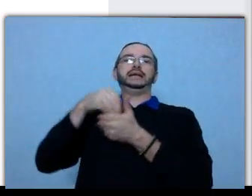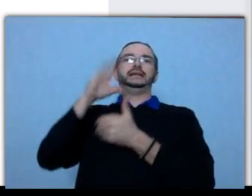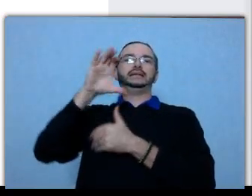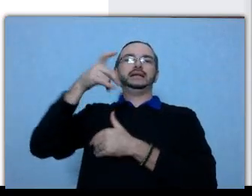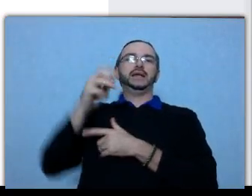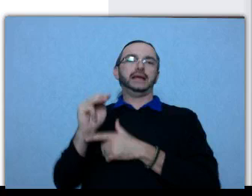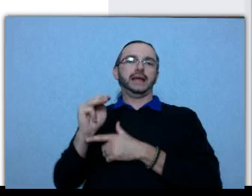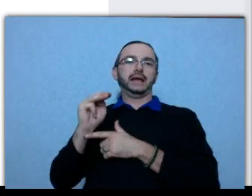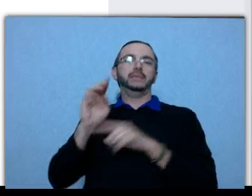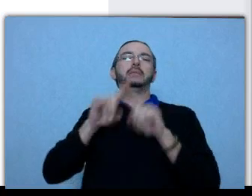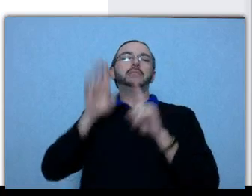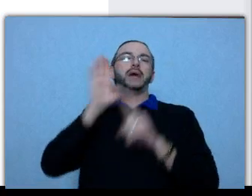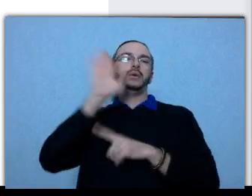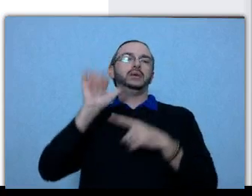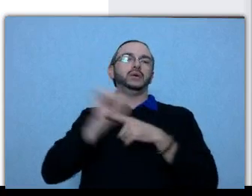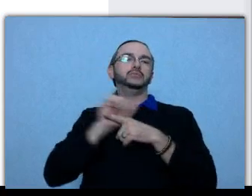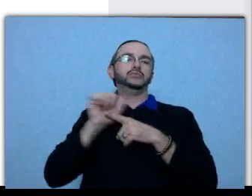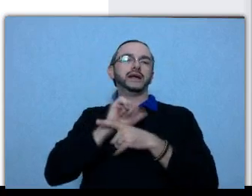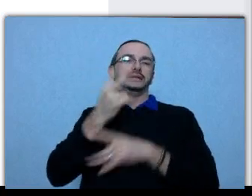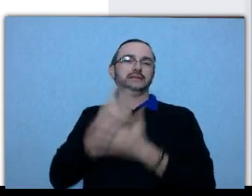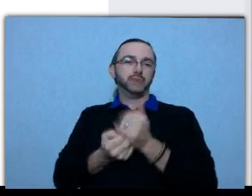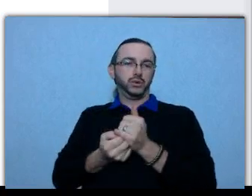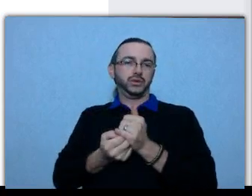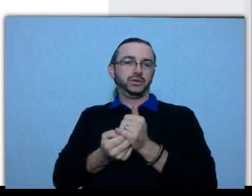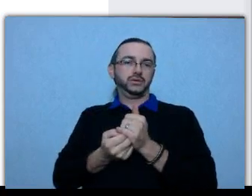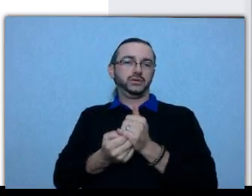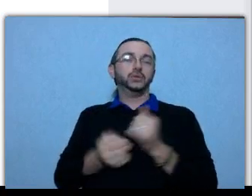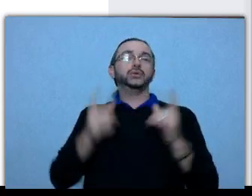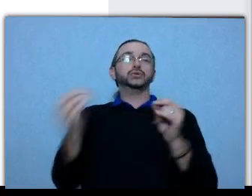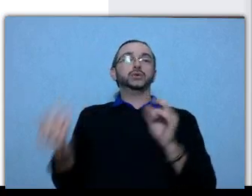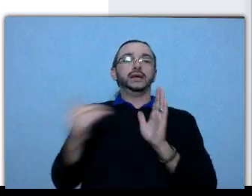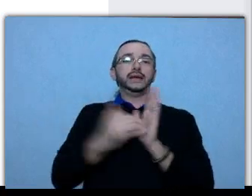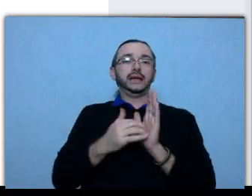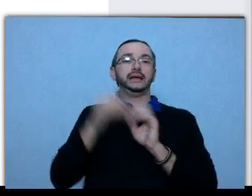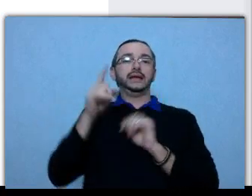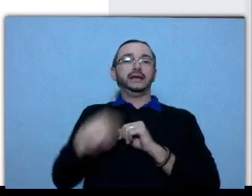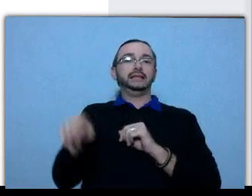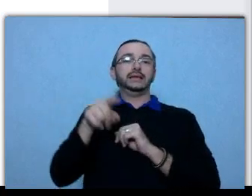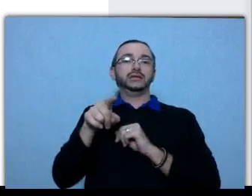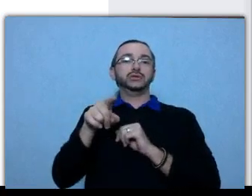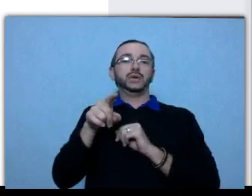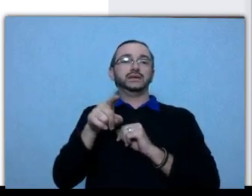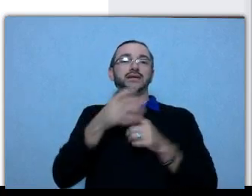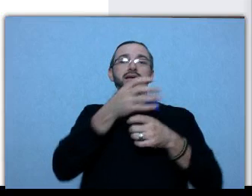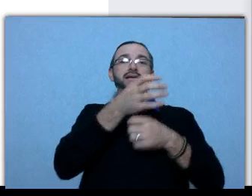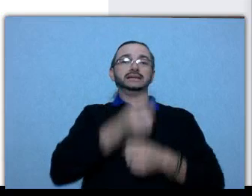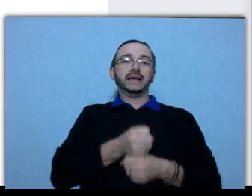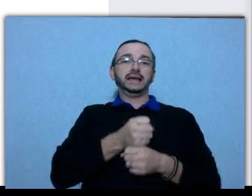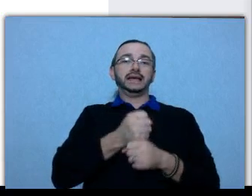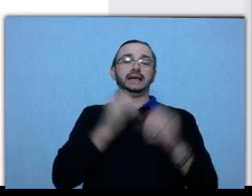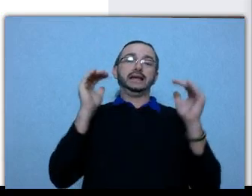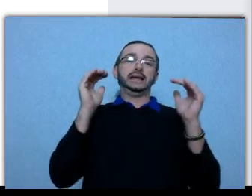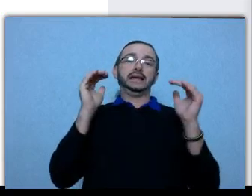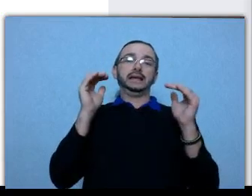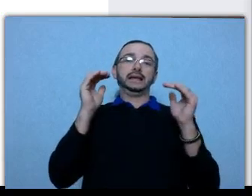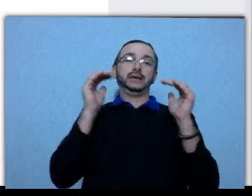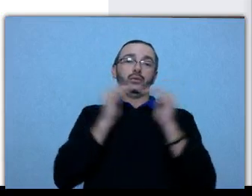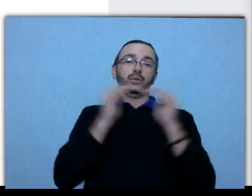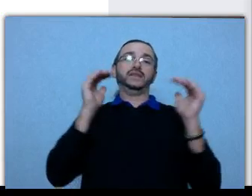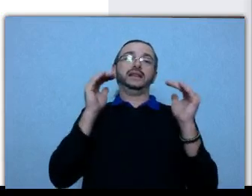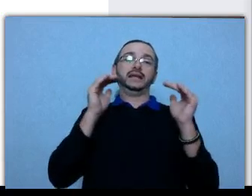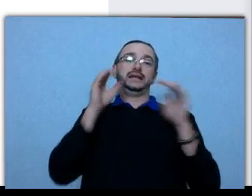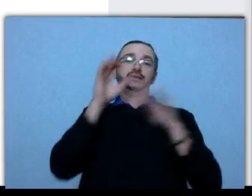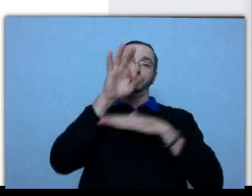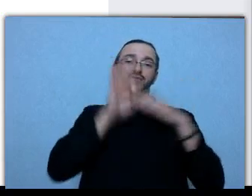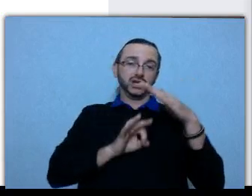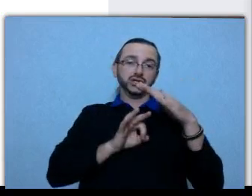brain. So again, to wrap up, we just figured out how to do equivalent fractions, how to make a number larger, and then how to reduce a number to